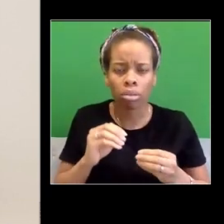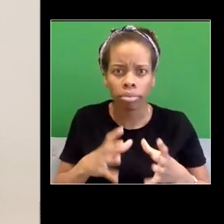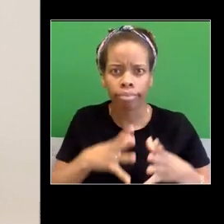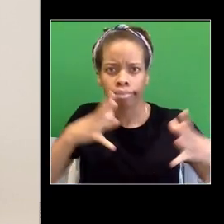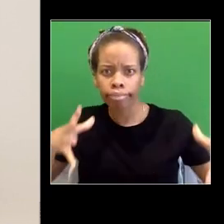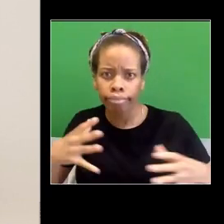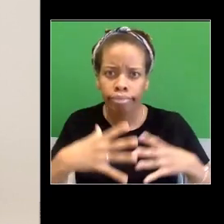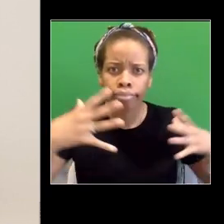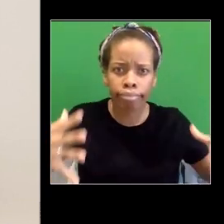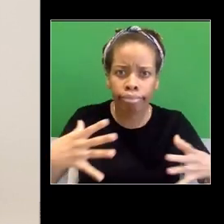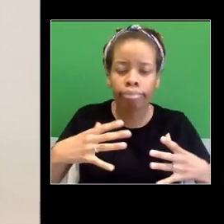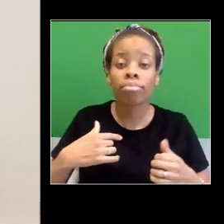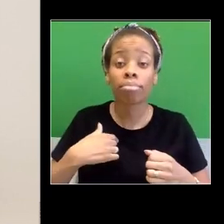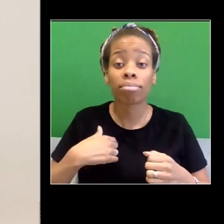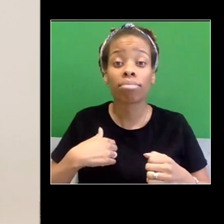canvas,